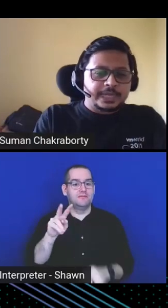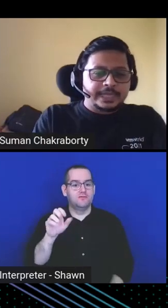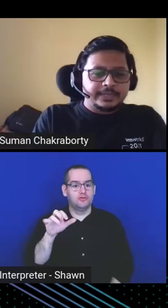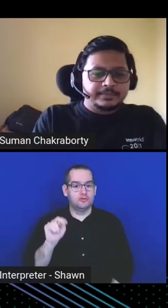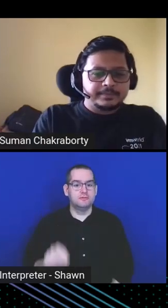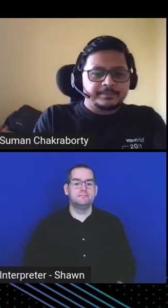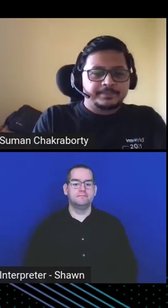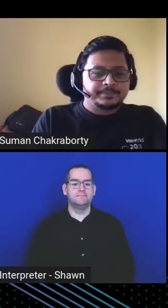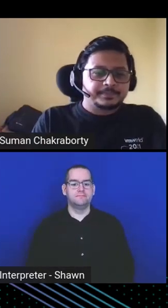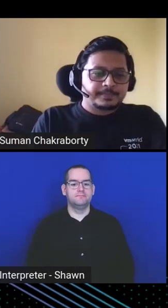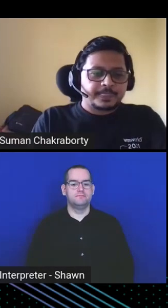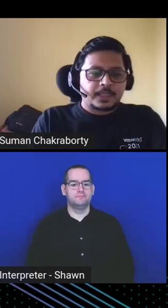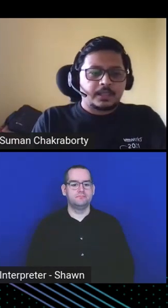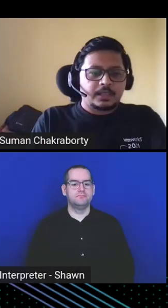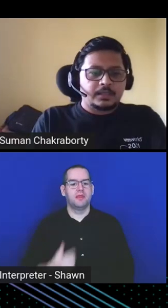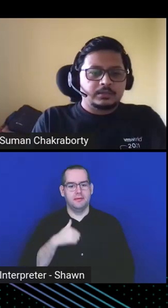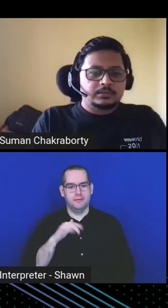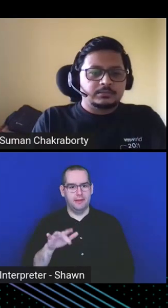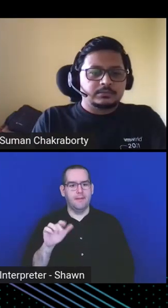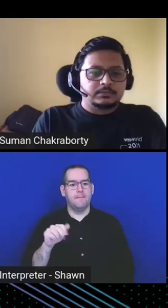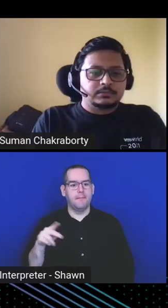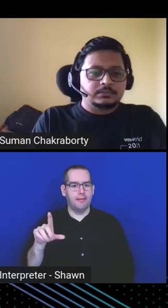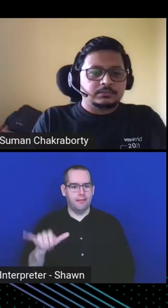do an apply.